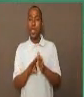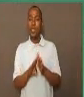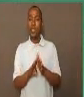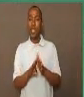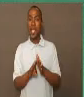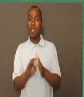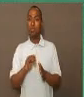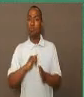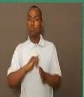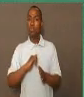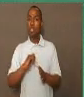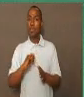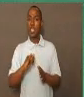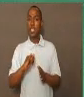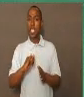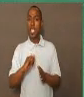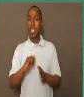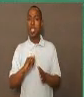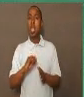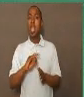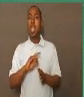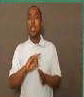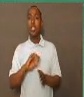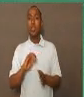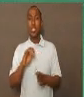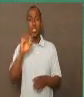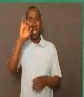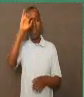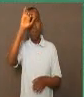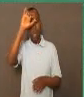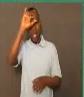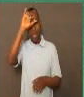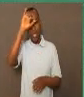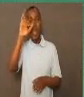those found in the stomachs of cows and sheep.